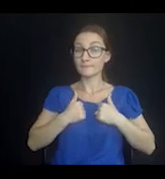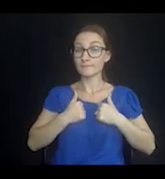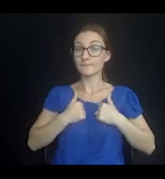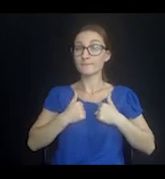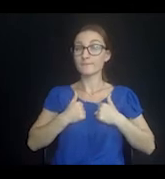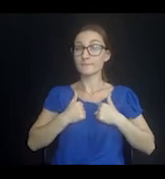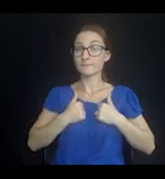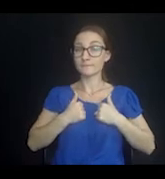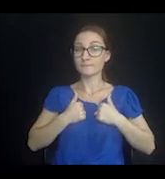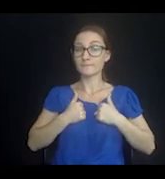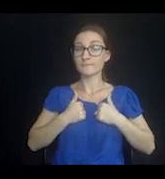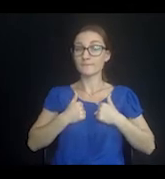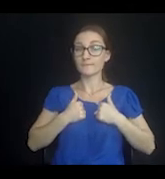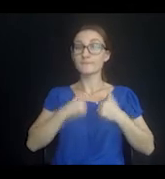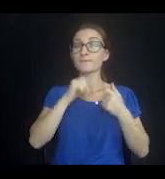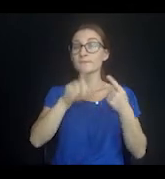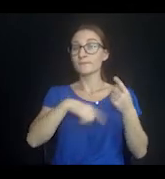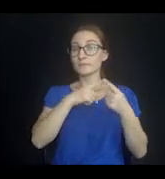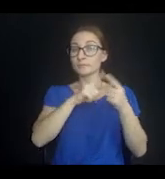that anchors you to the moment?